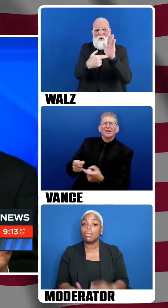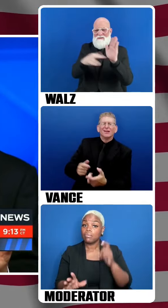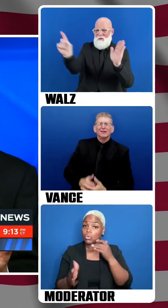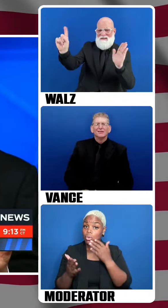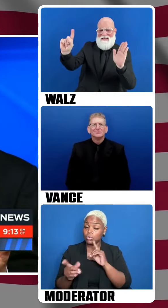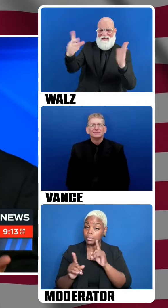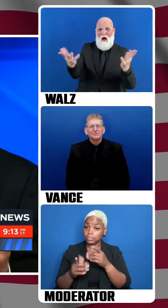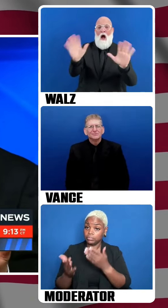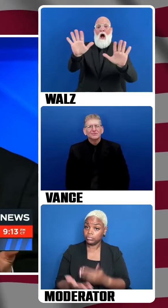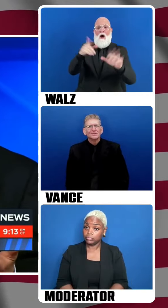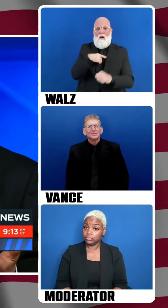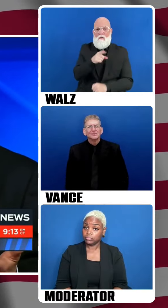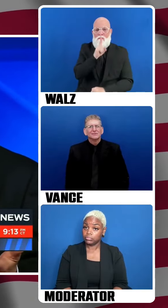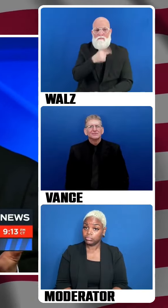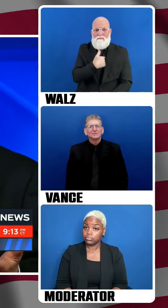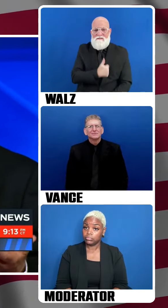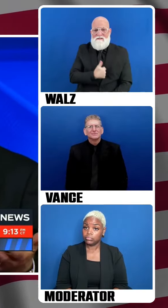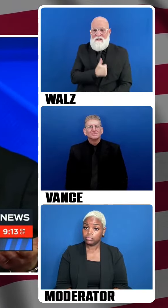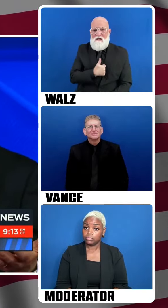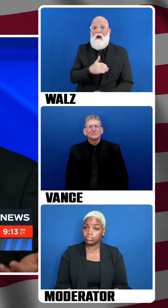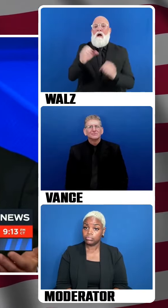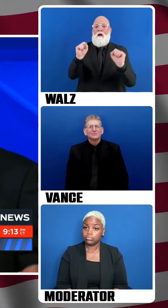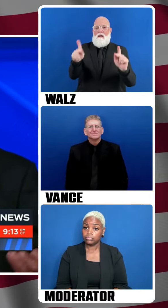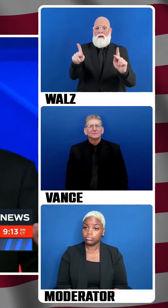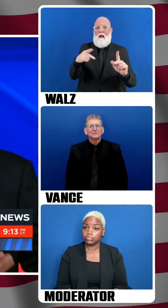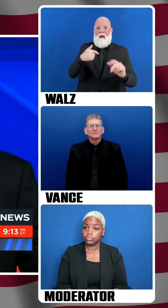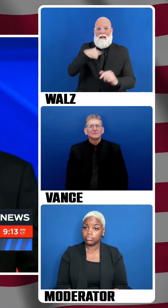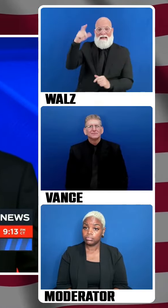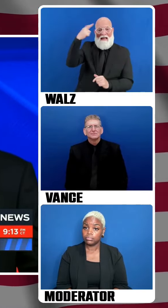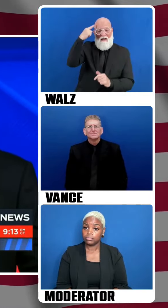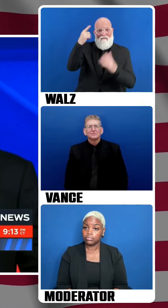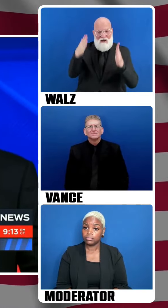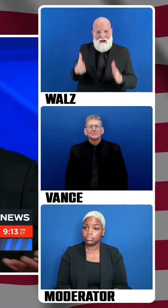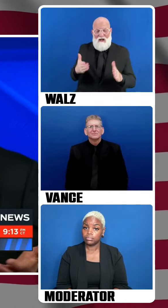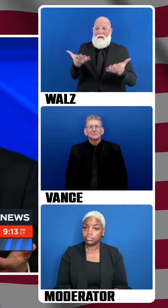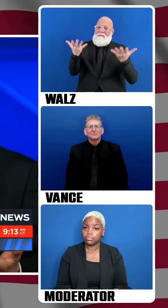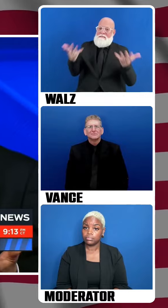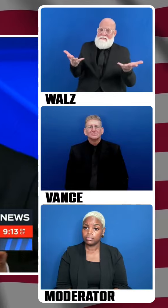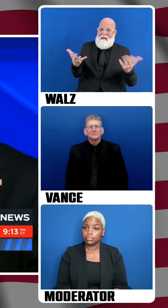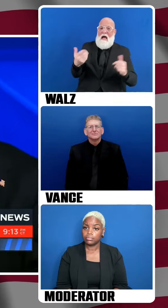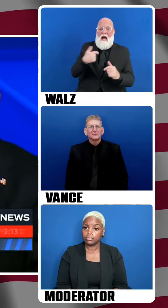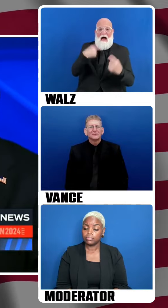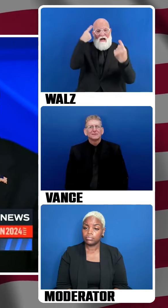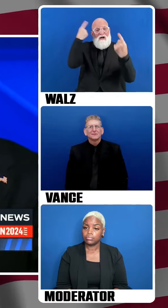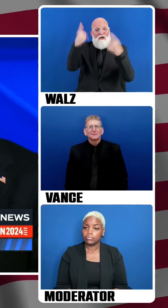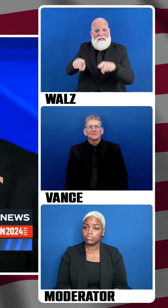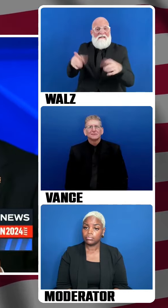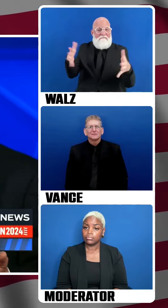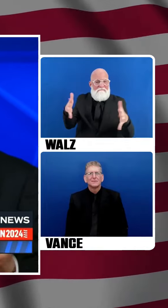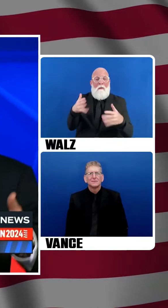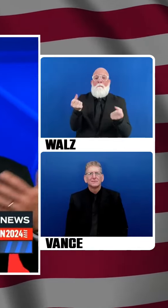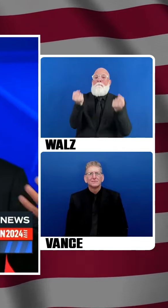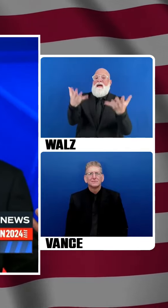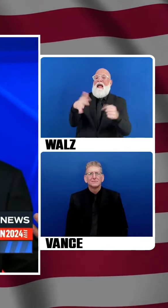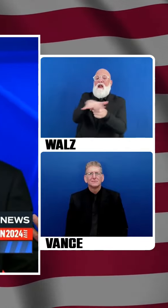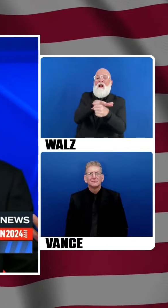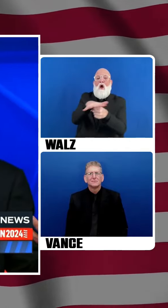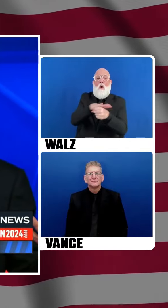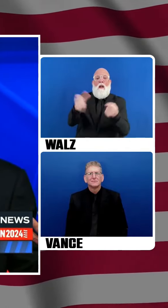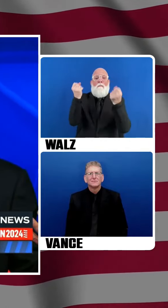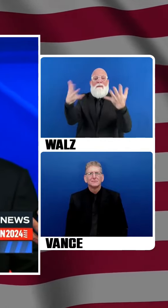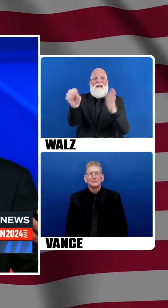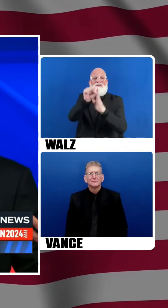this as a governor, and I don't necessarily disagree with that in some cases, many of those are local, many of them are state. I don't know which ones are federal, but I think whenever